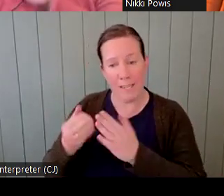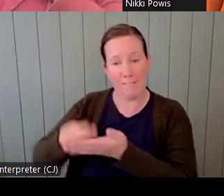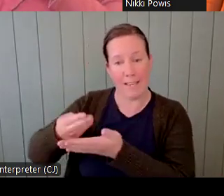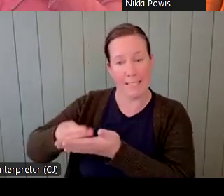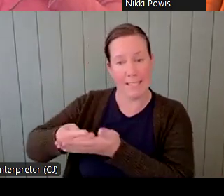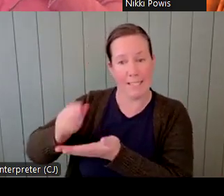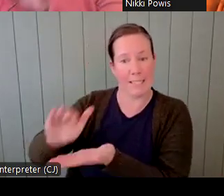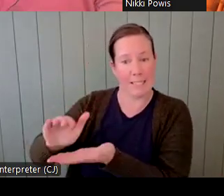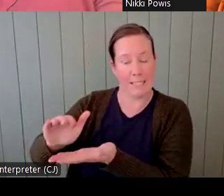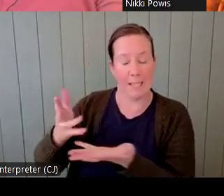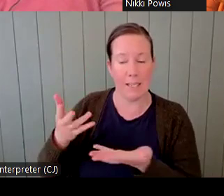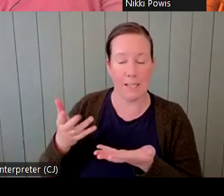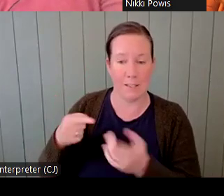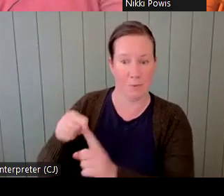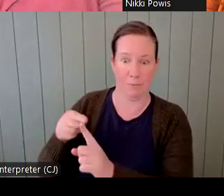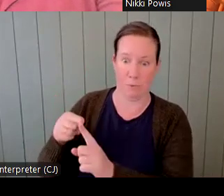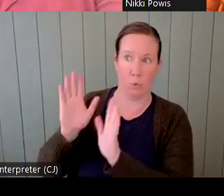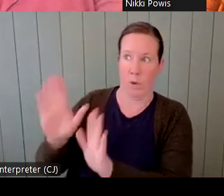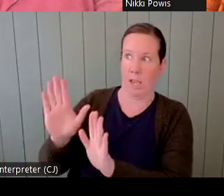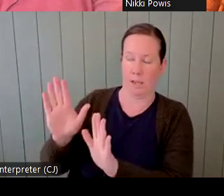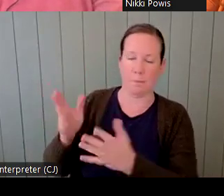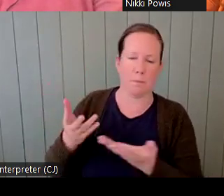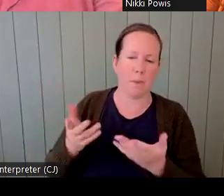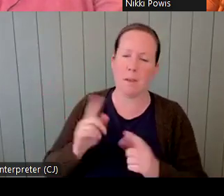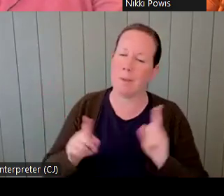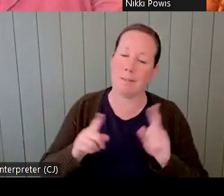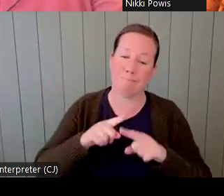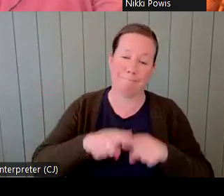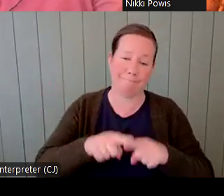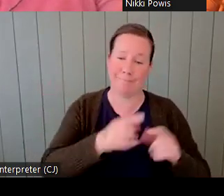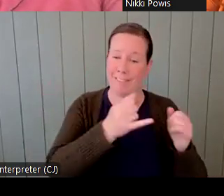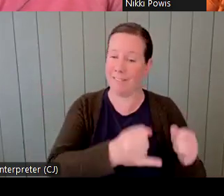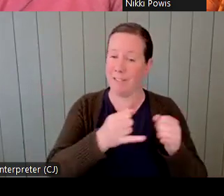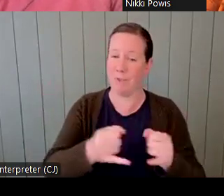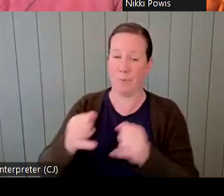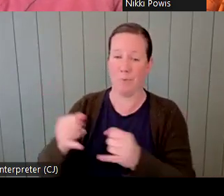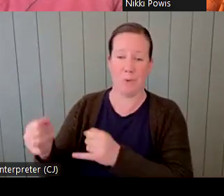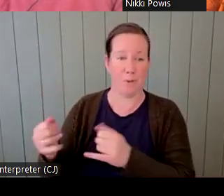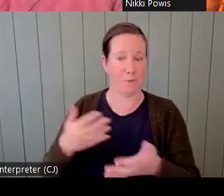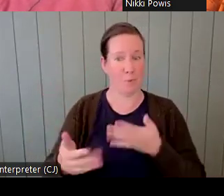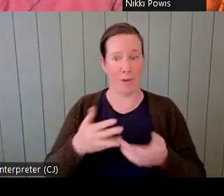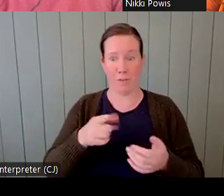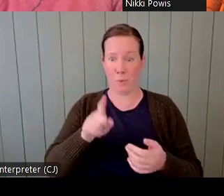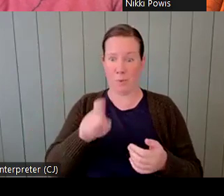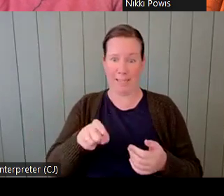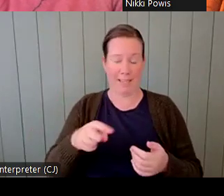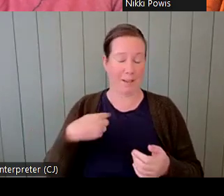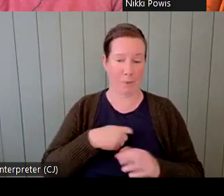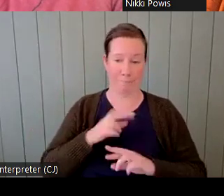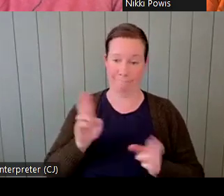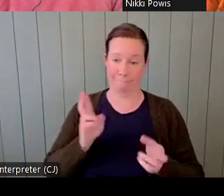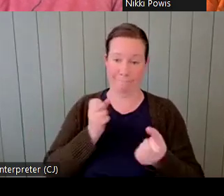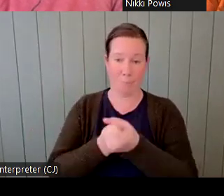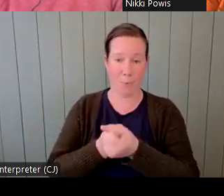it might be funding. It's an individualized journey. It's whatever it is that you need that we can support you with. And if